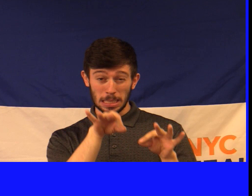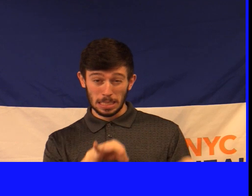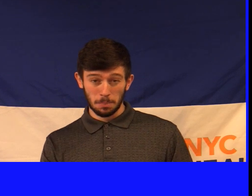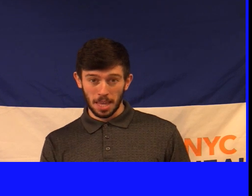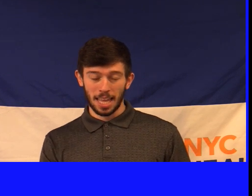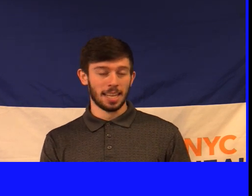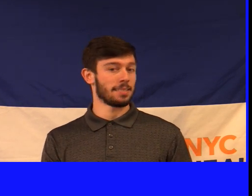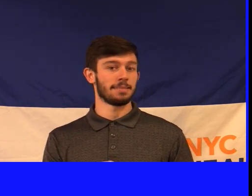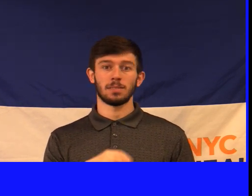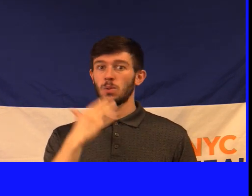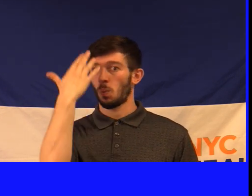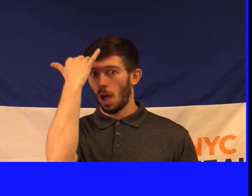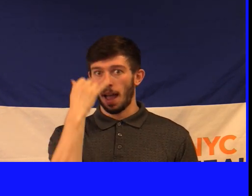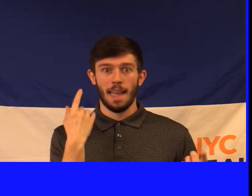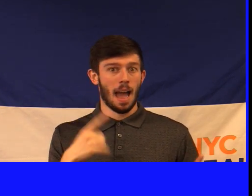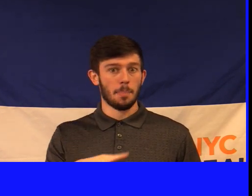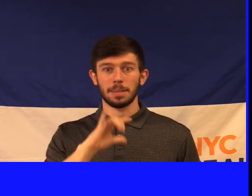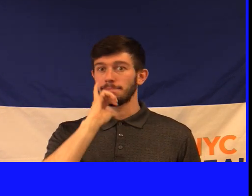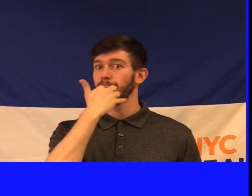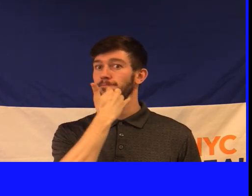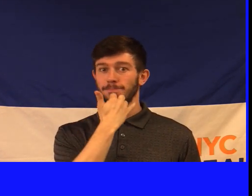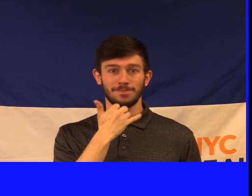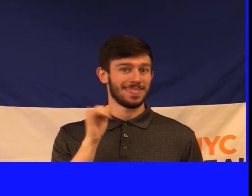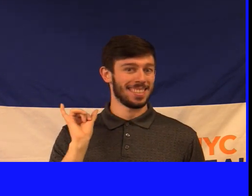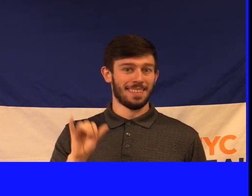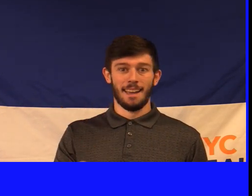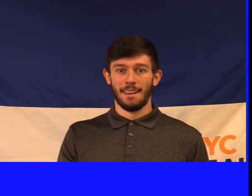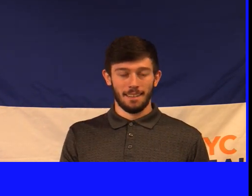the discrepancies of 1 employee.